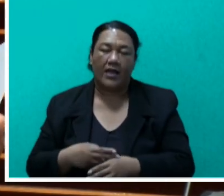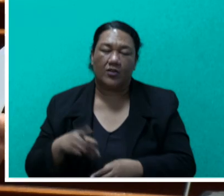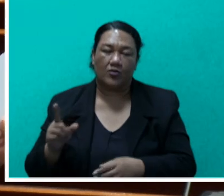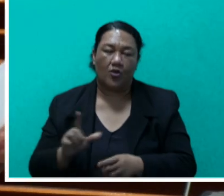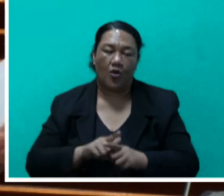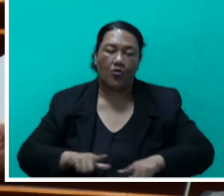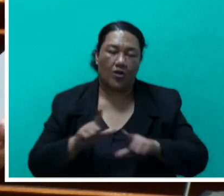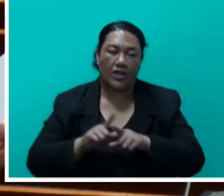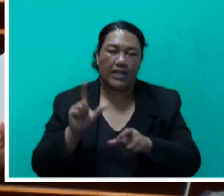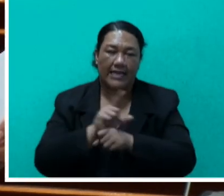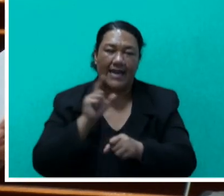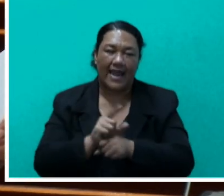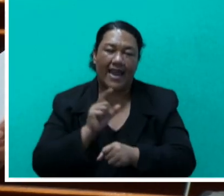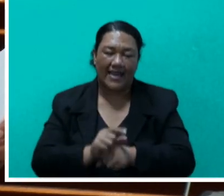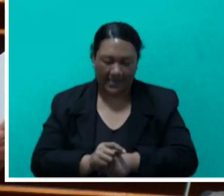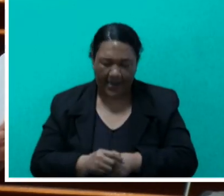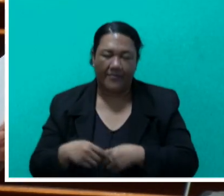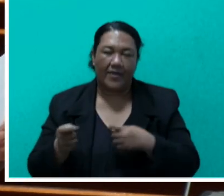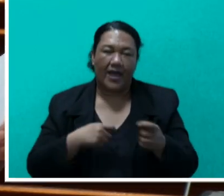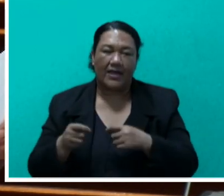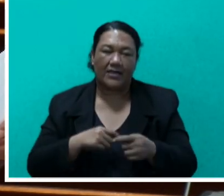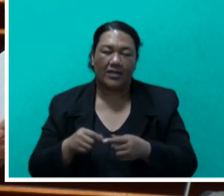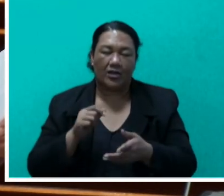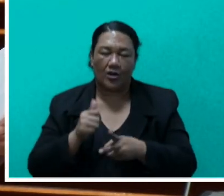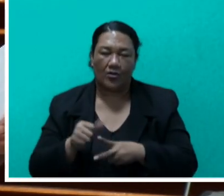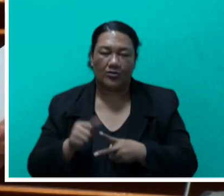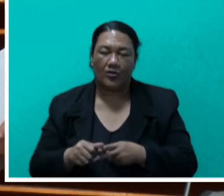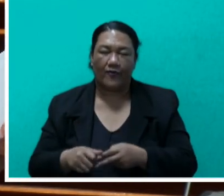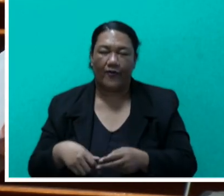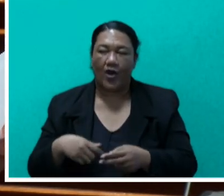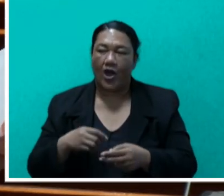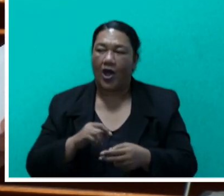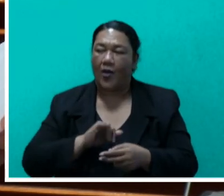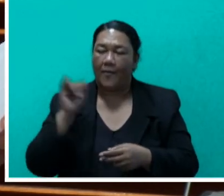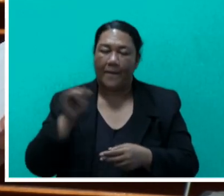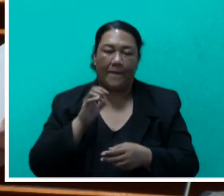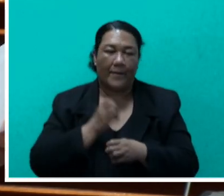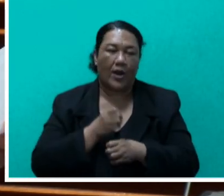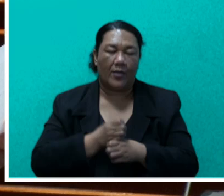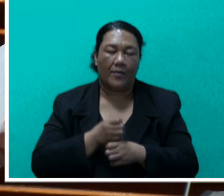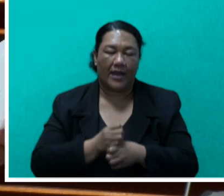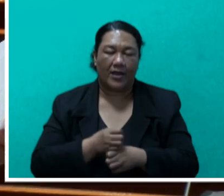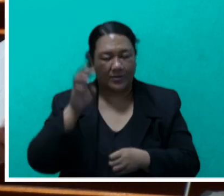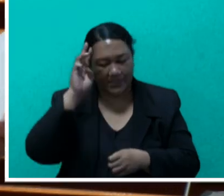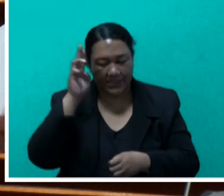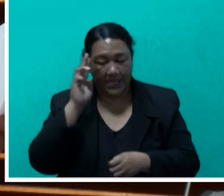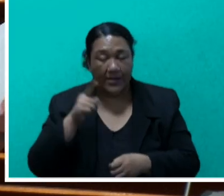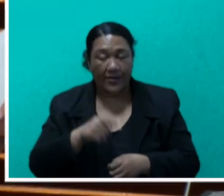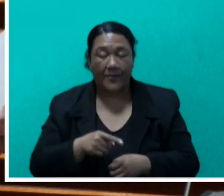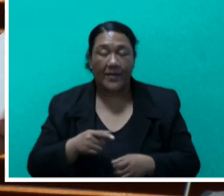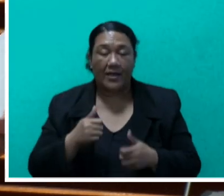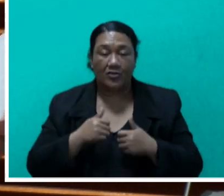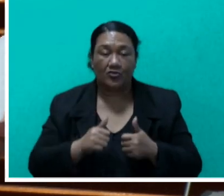and generates economic activity widely and employment creation. Mr. Speaker, sir, there are already existing farmers that are driving the agriculture